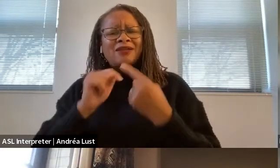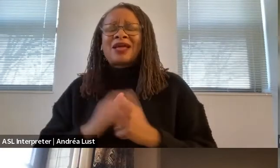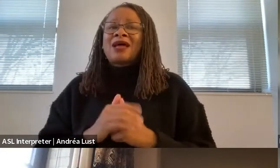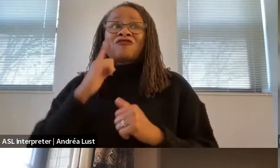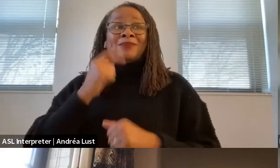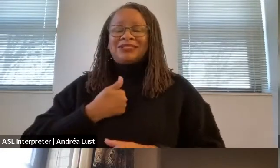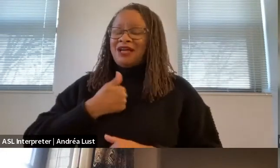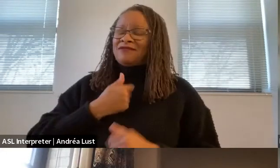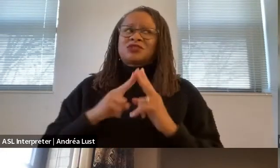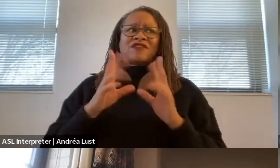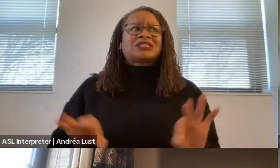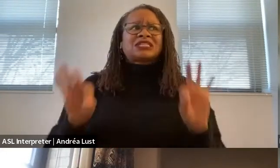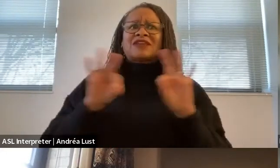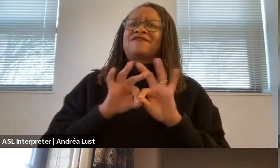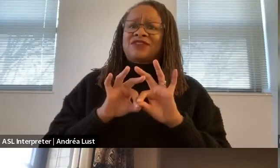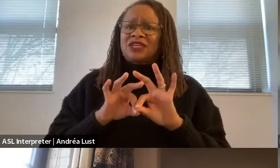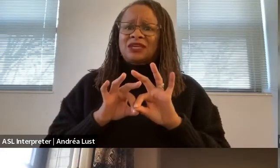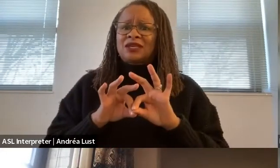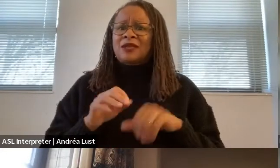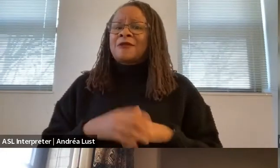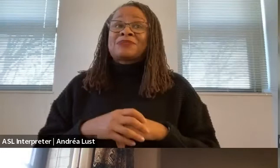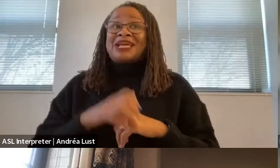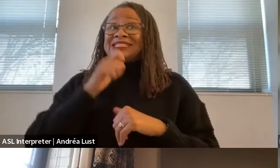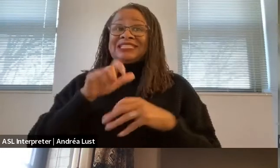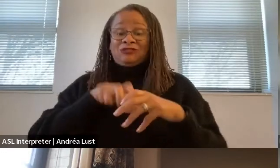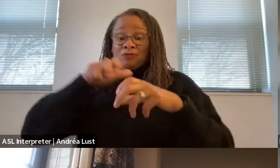significant, and not significant in a way that it took you out